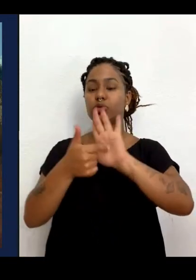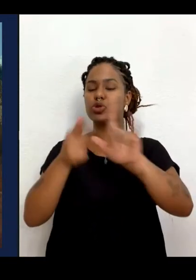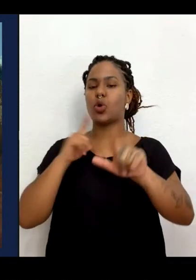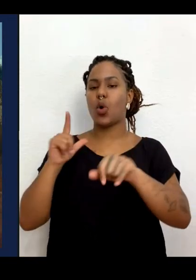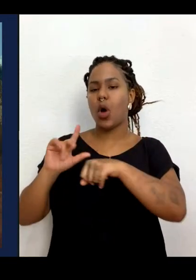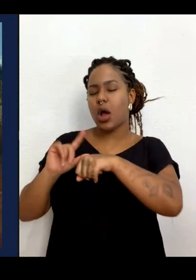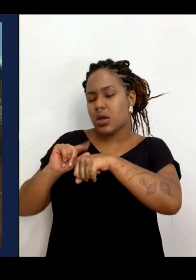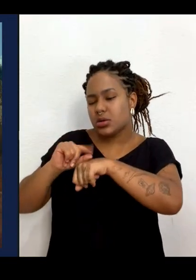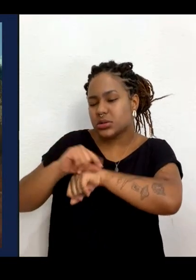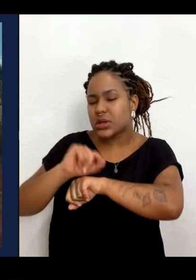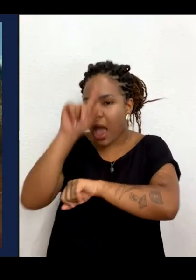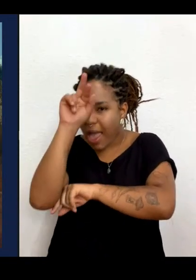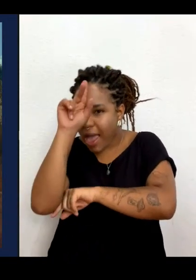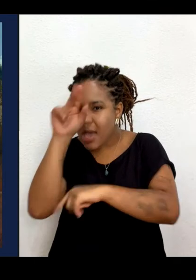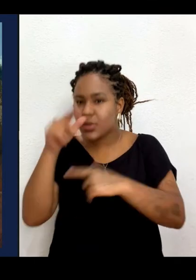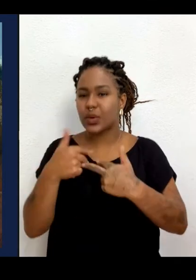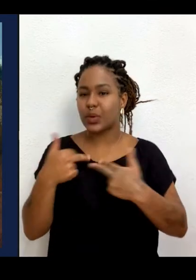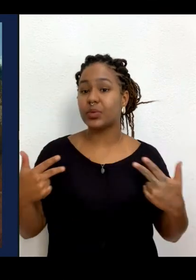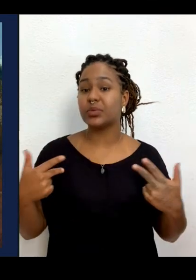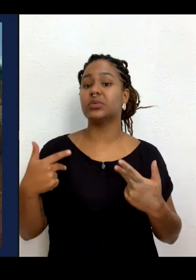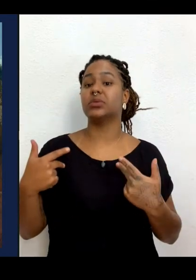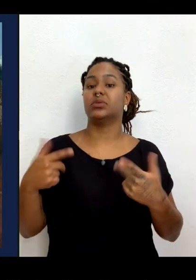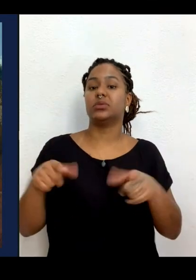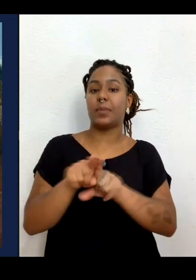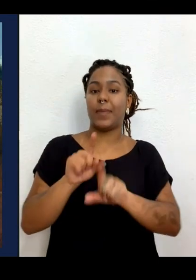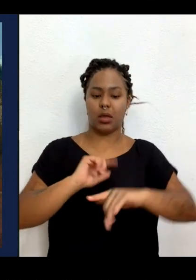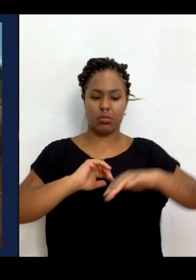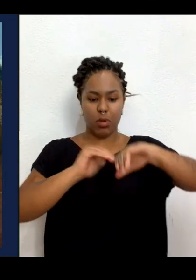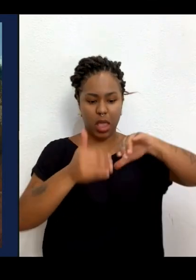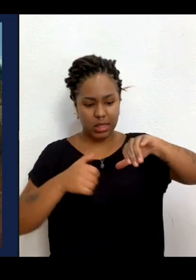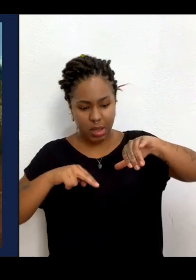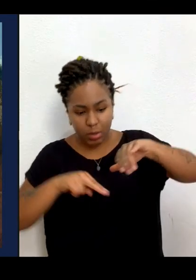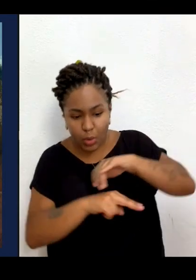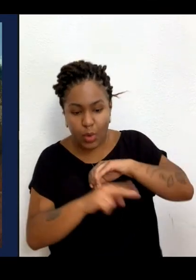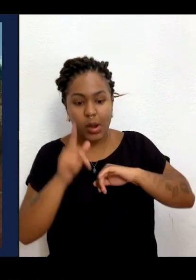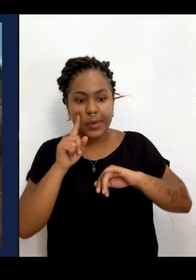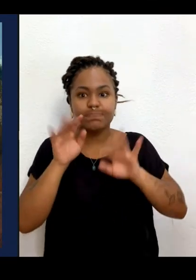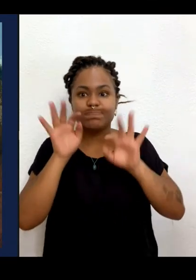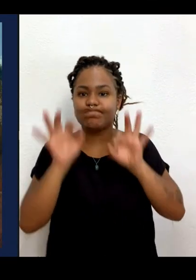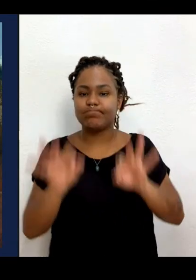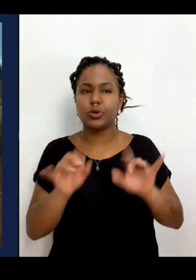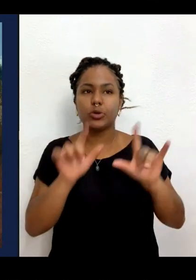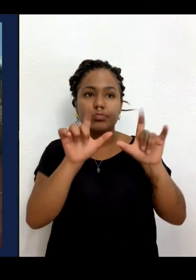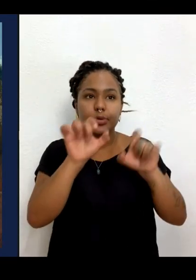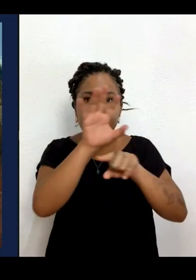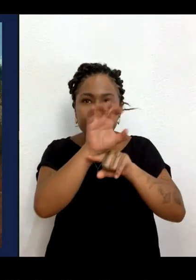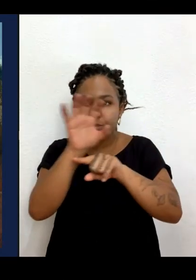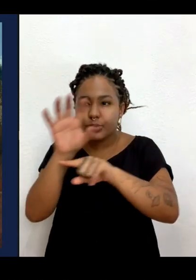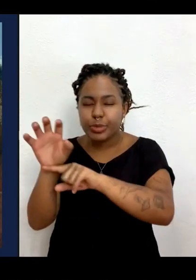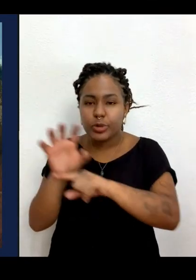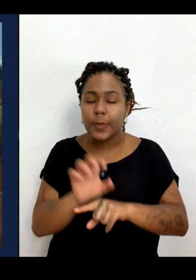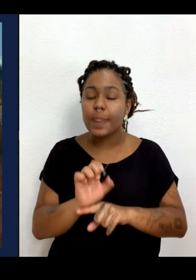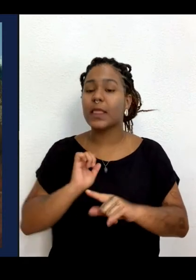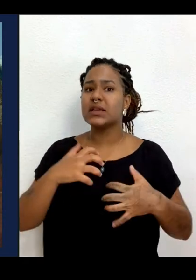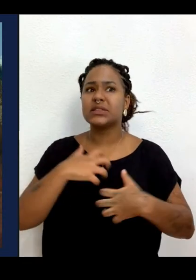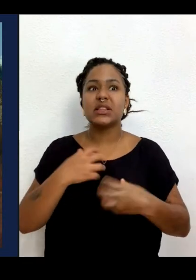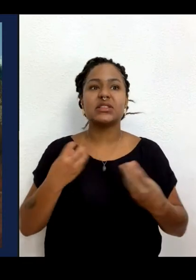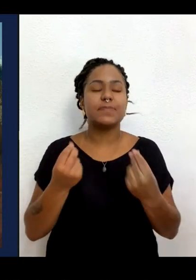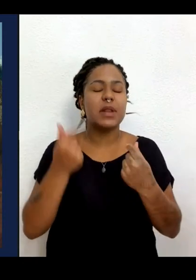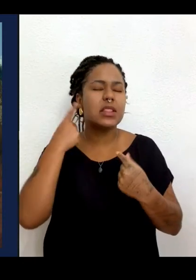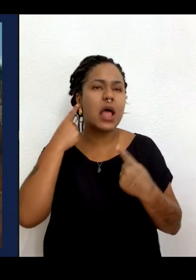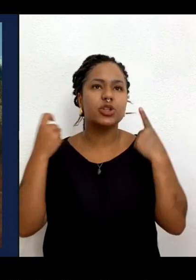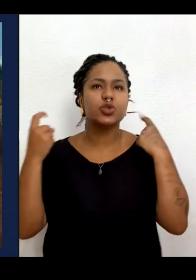and her unique sensibility to sound flaked tropical bird songs and mechanical noises as